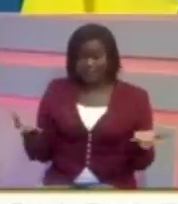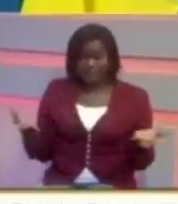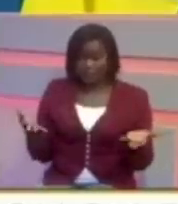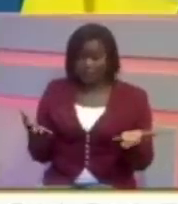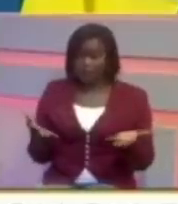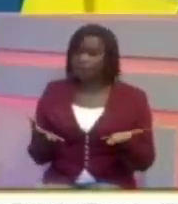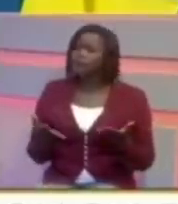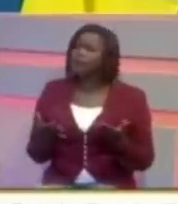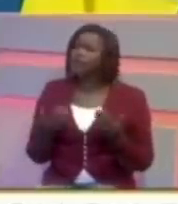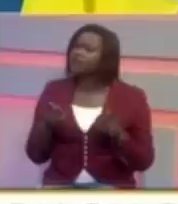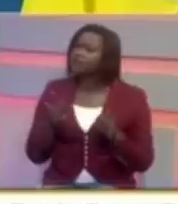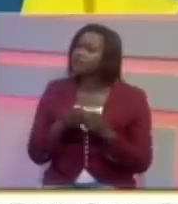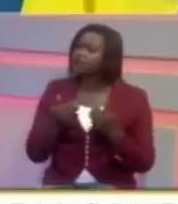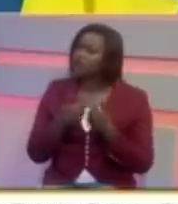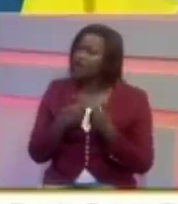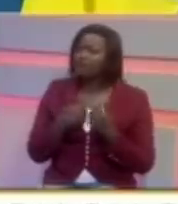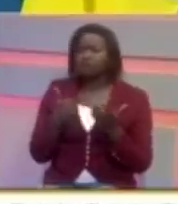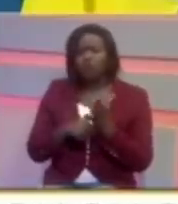Then we had the problem of